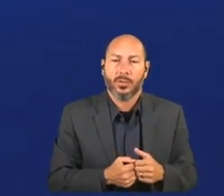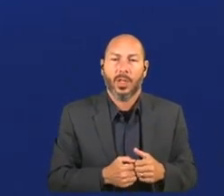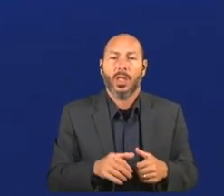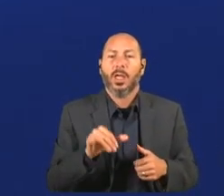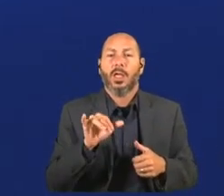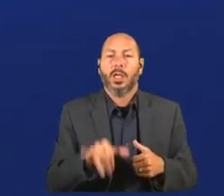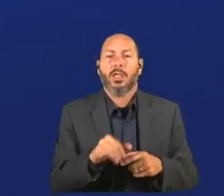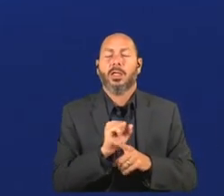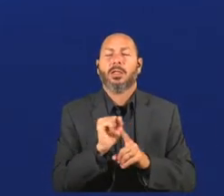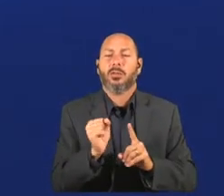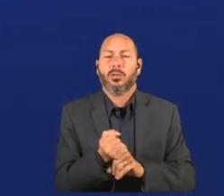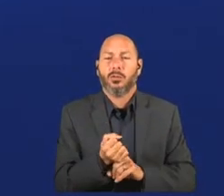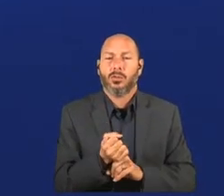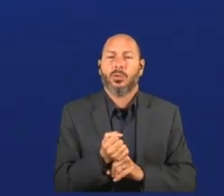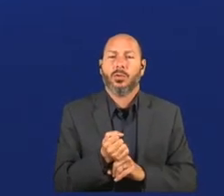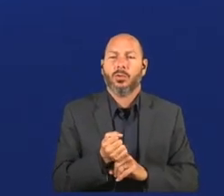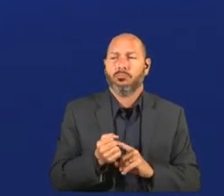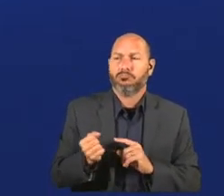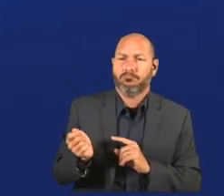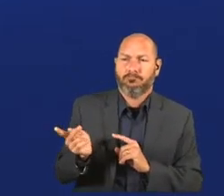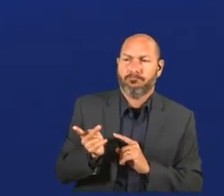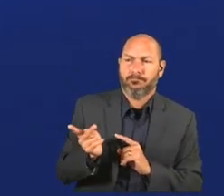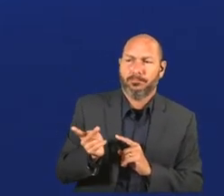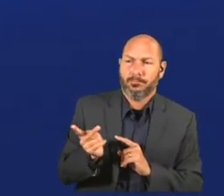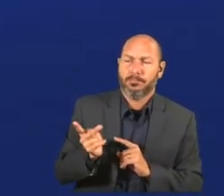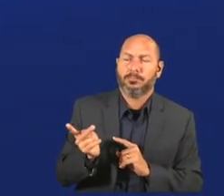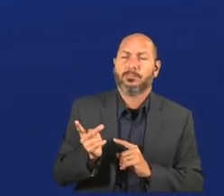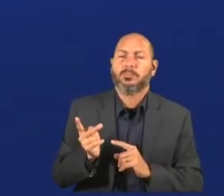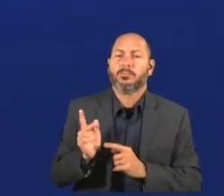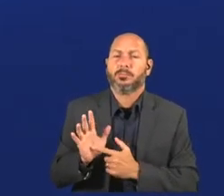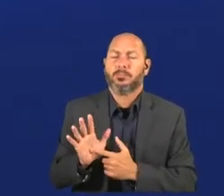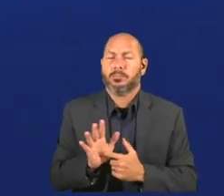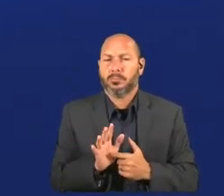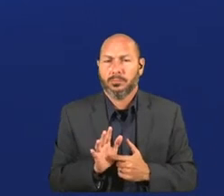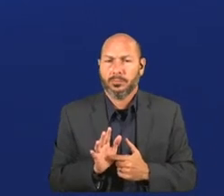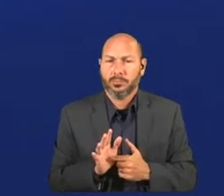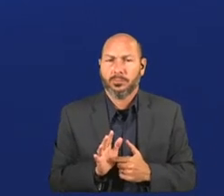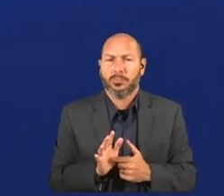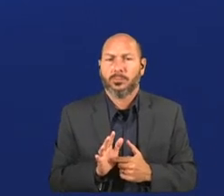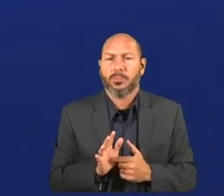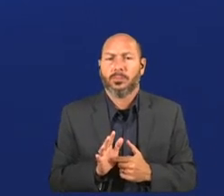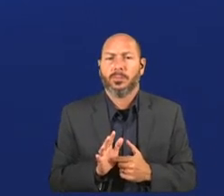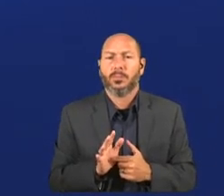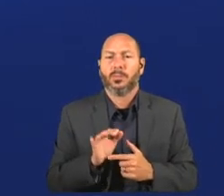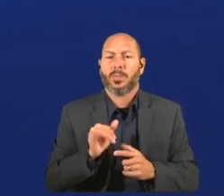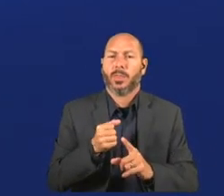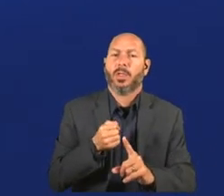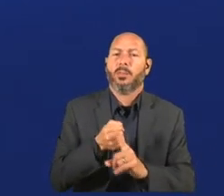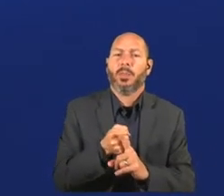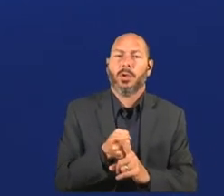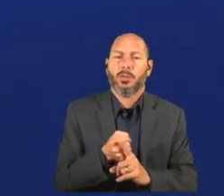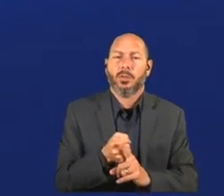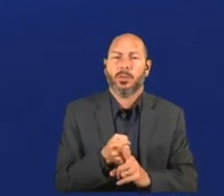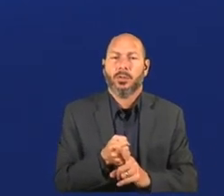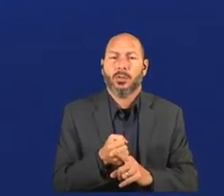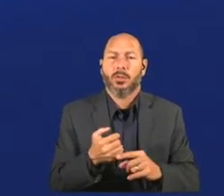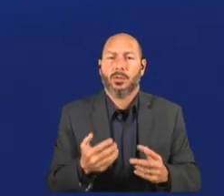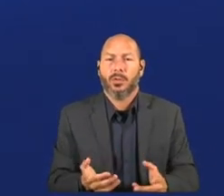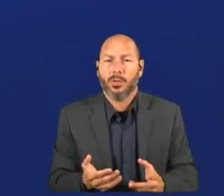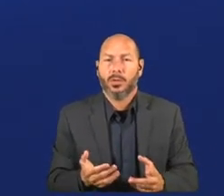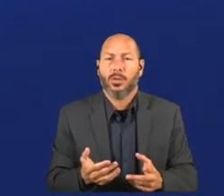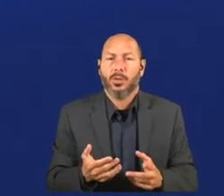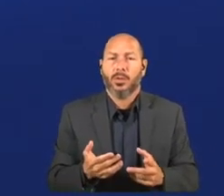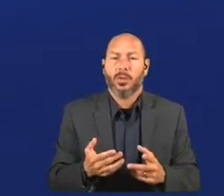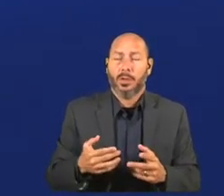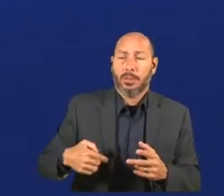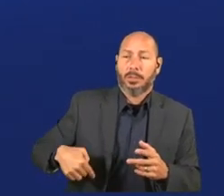and Maria noted, those conditions, for the most part, are impactable. You can prevent chronic kidney disease.